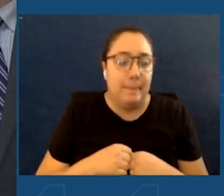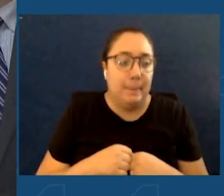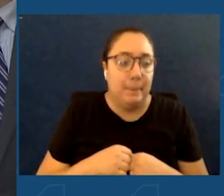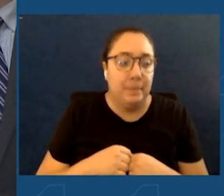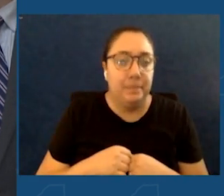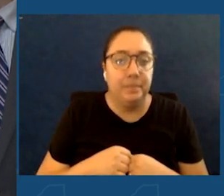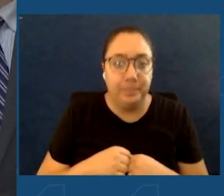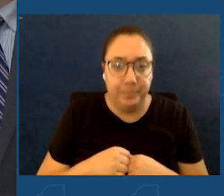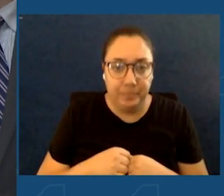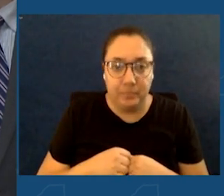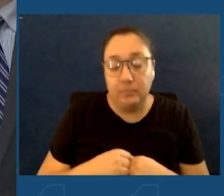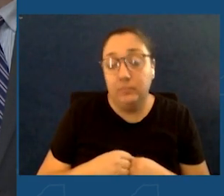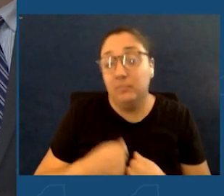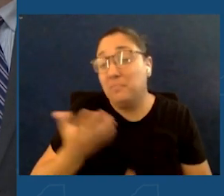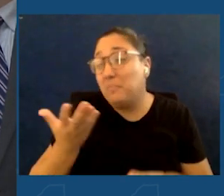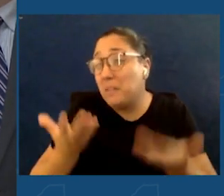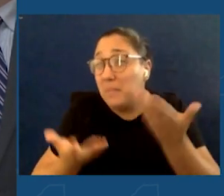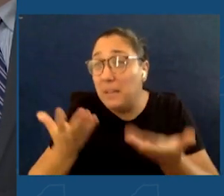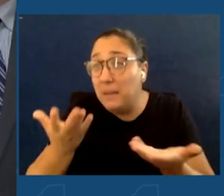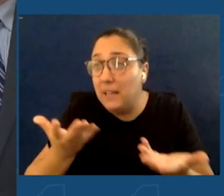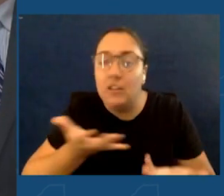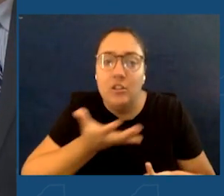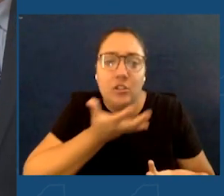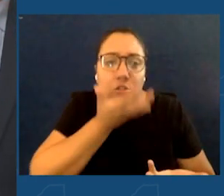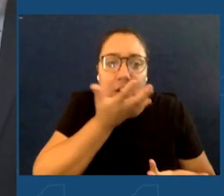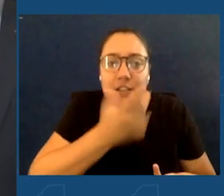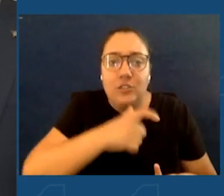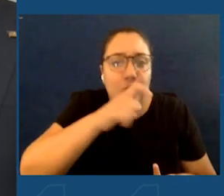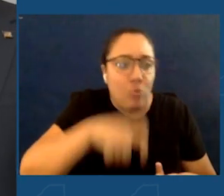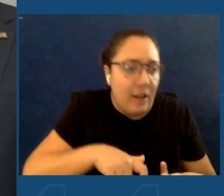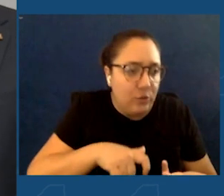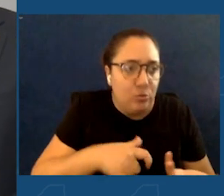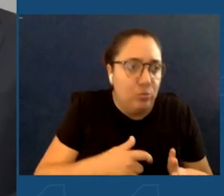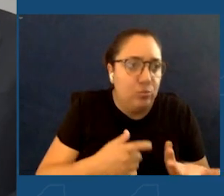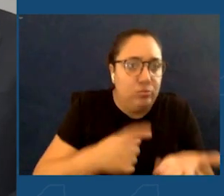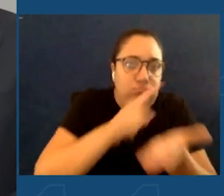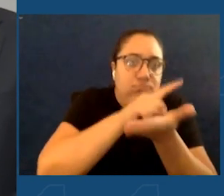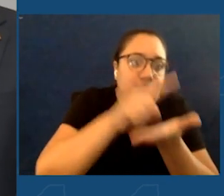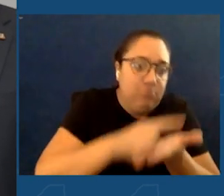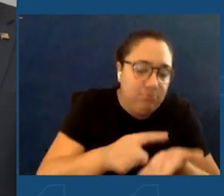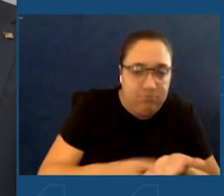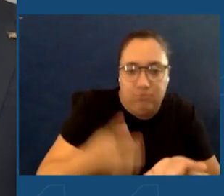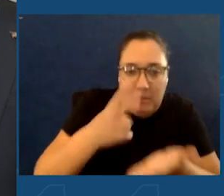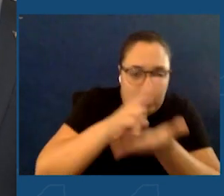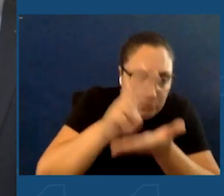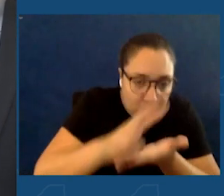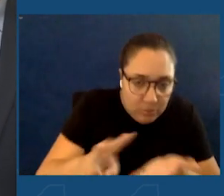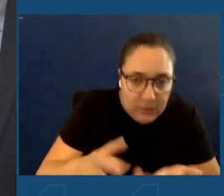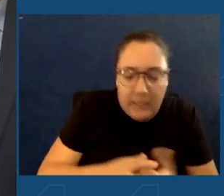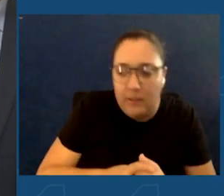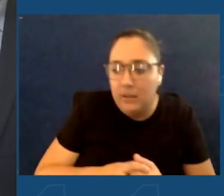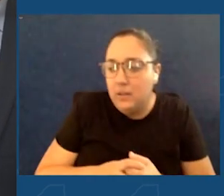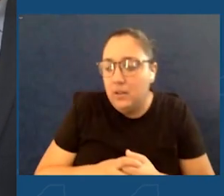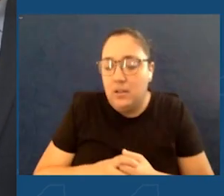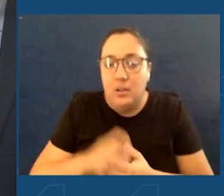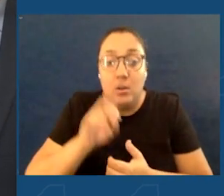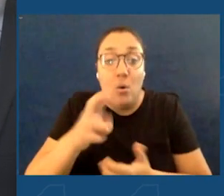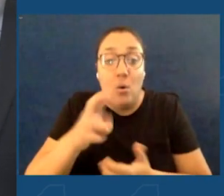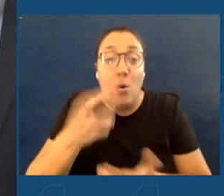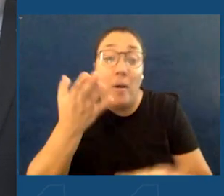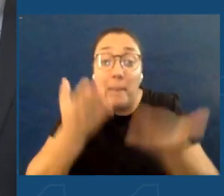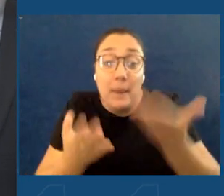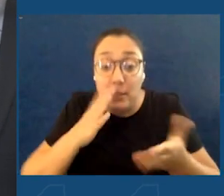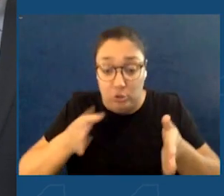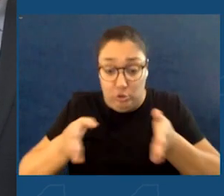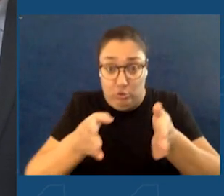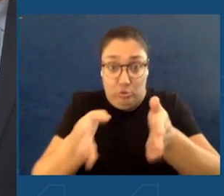And, just simple things like, not having to hose down a sidewalk, use a broom, for God's sakes. You can do this and fix all the leaky pipes. So there's a lot of things you